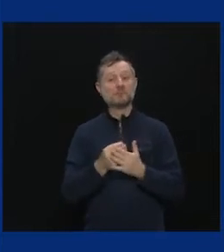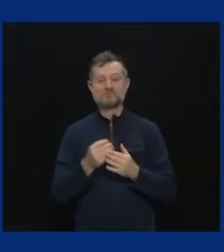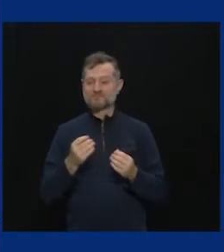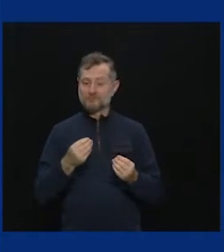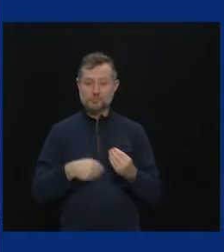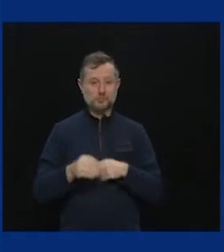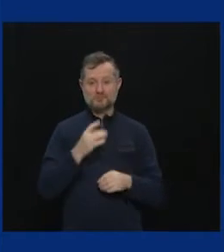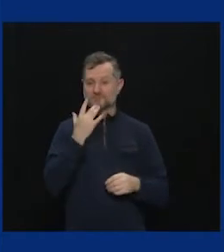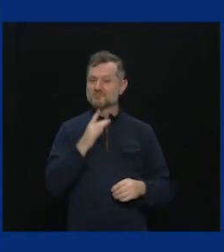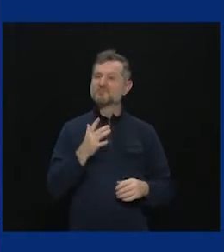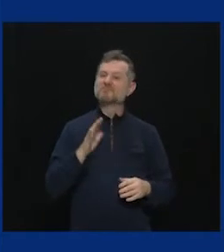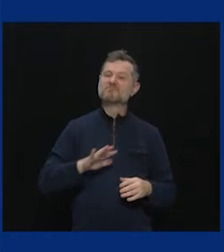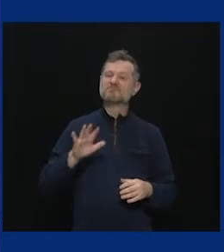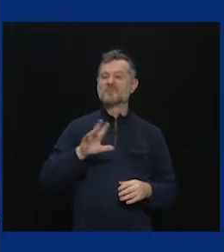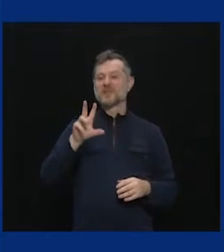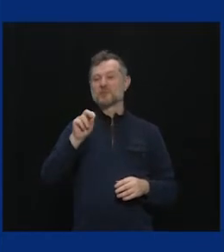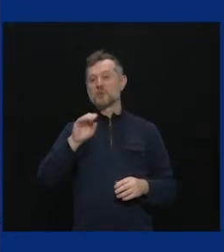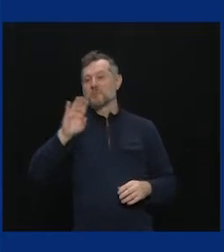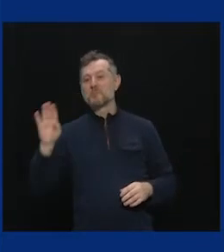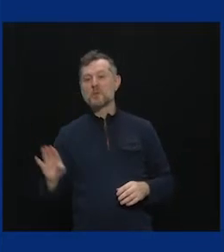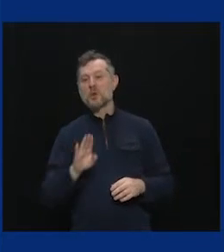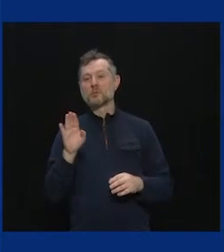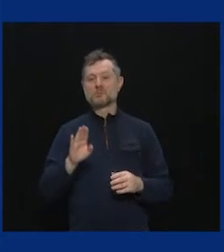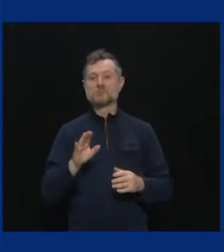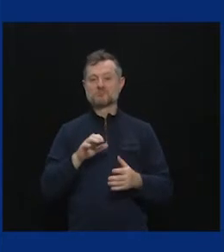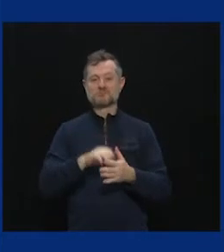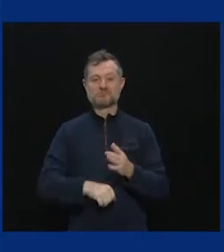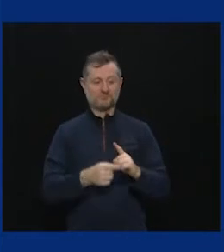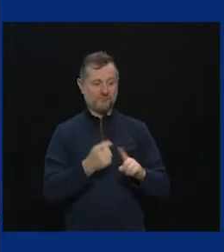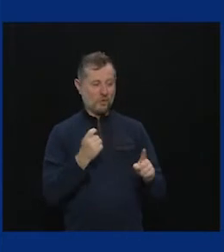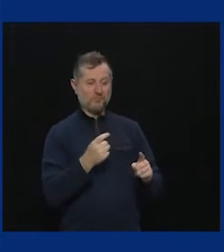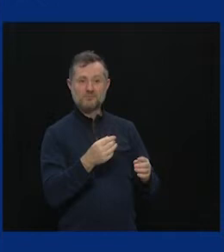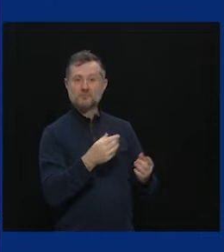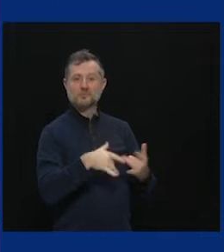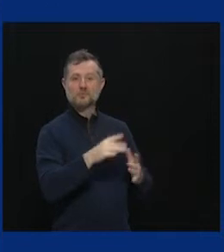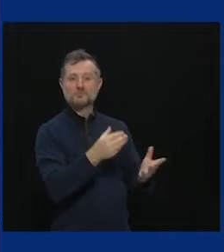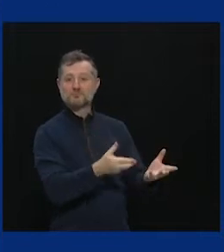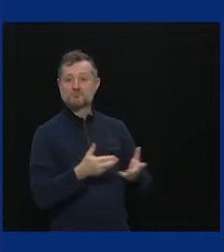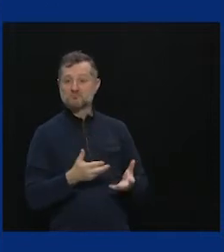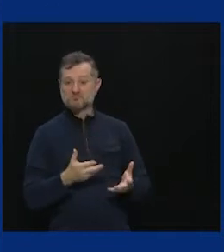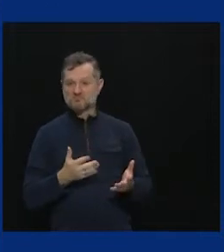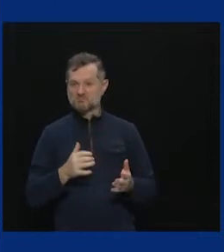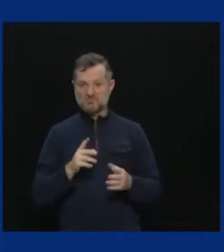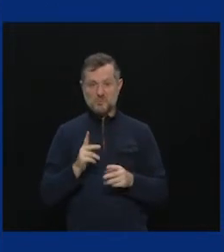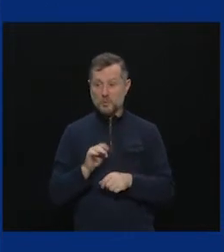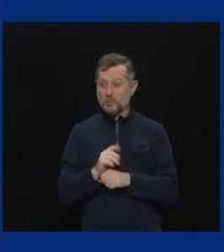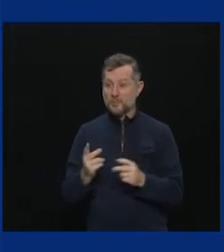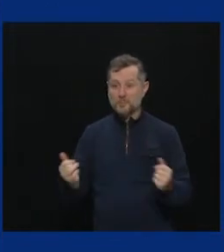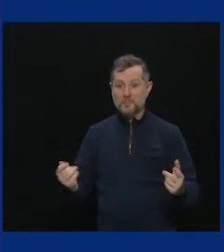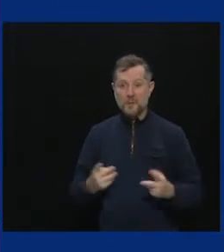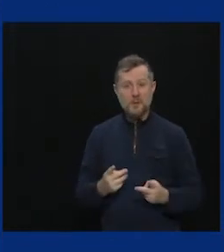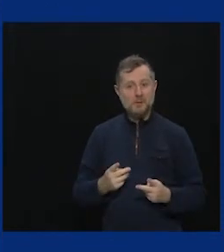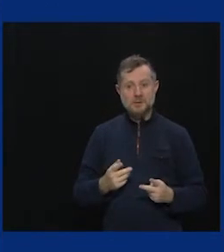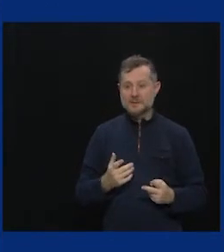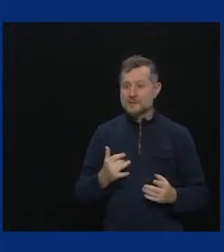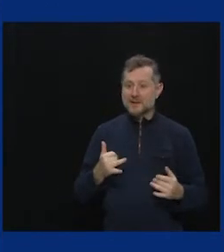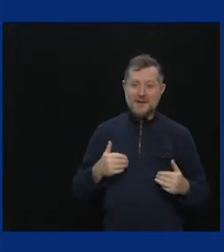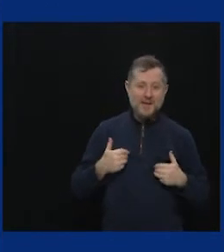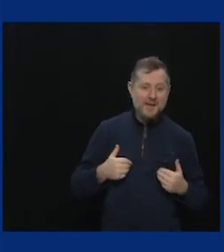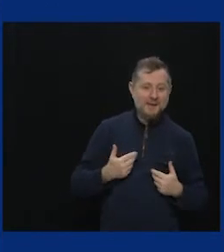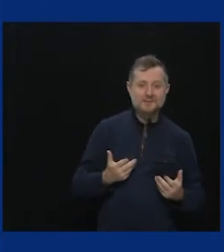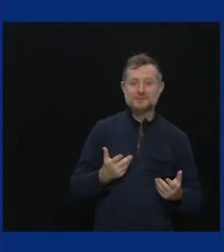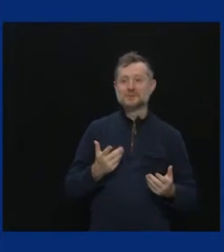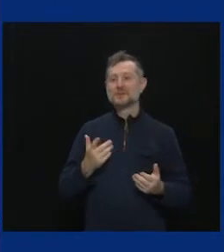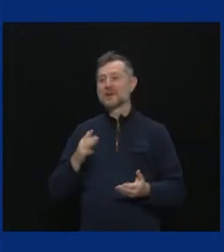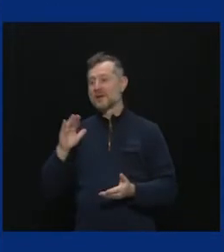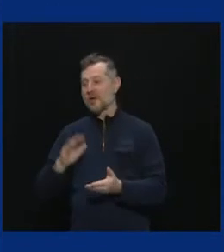their jobs, who are still waiting for the jobs to come back. They're younger, they're lower paid, they're immigrants, many without college degrees. So you can't just say, oh, you